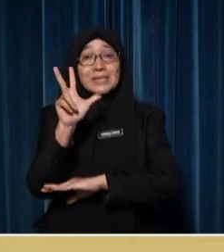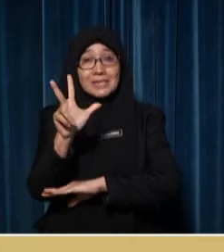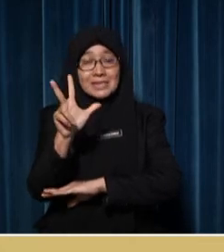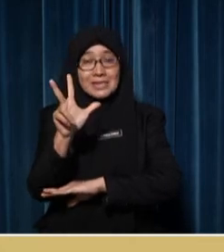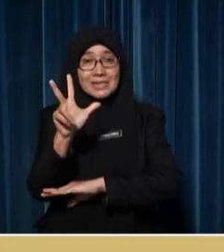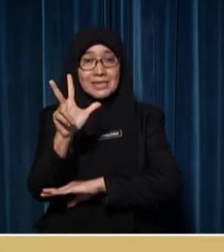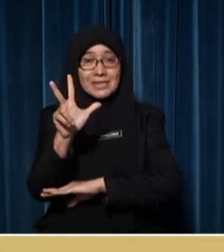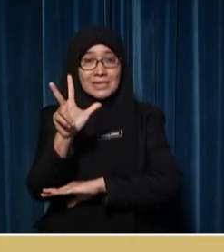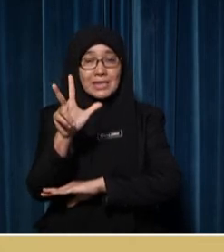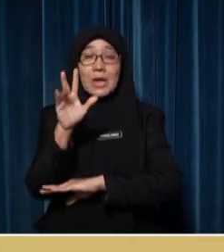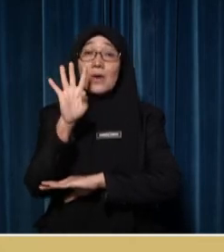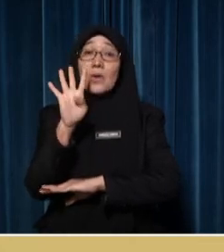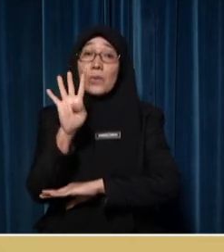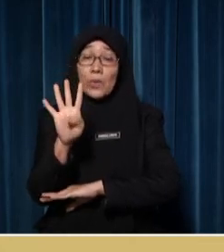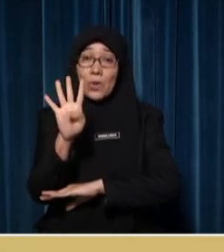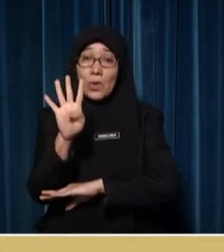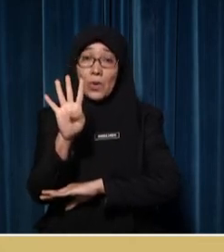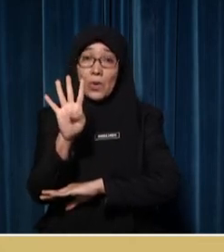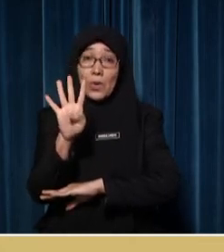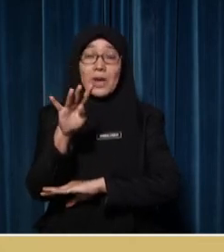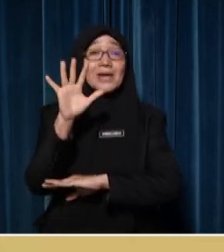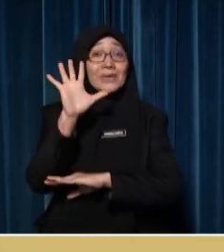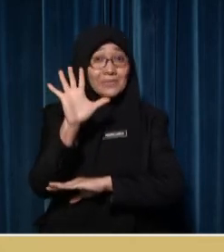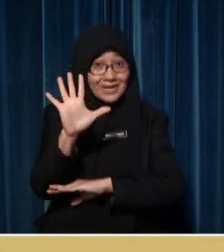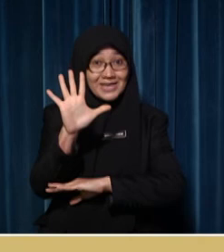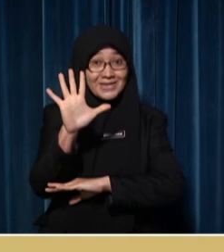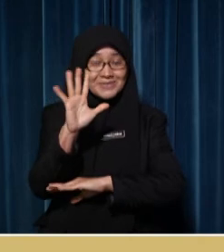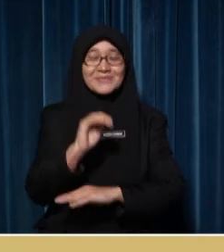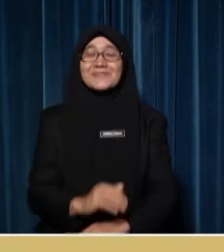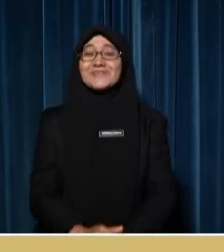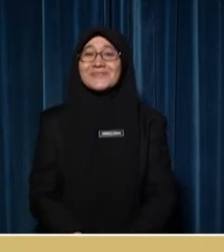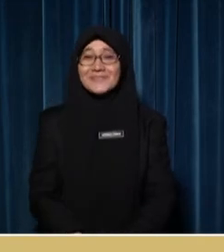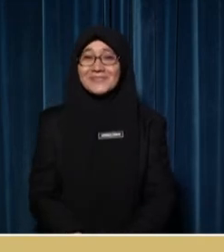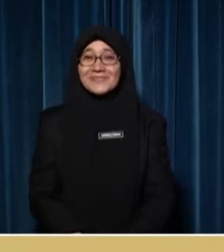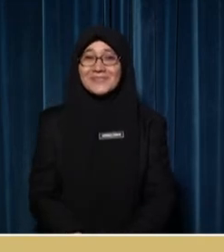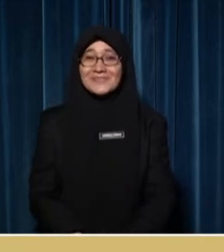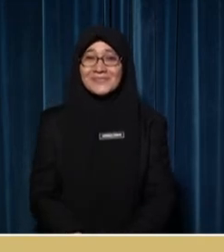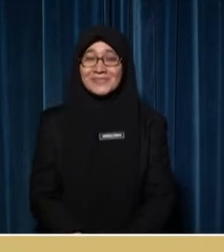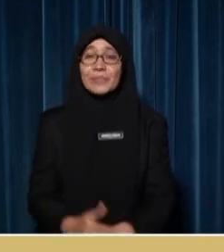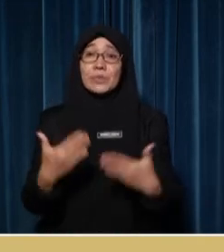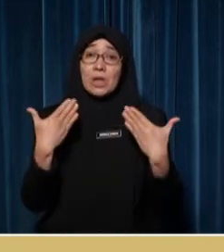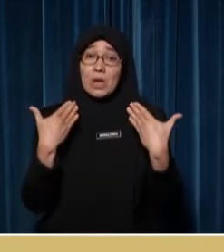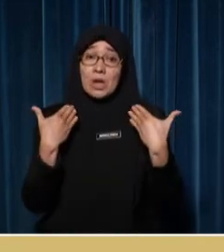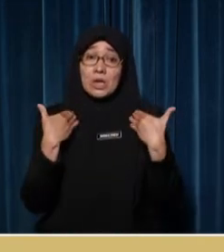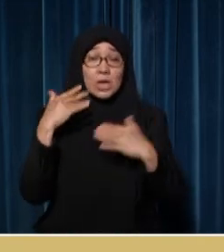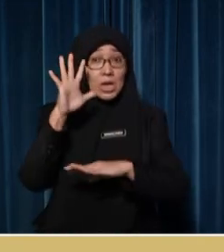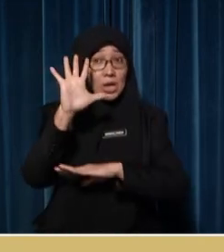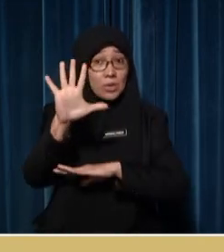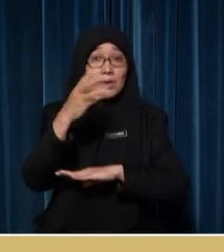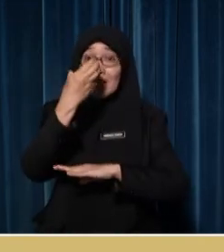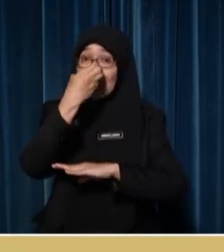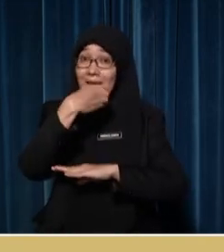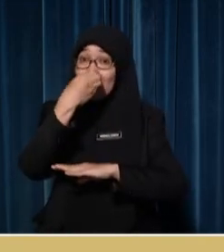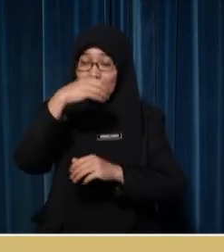3, 4, 5. There are 5 apples in